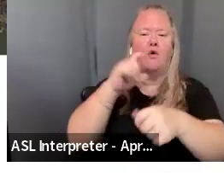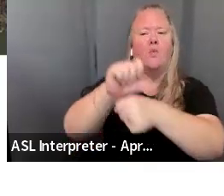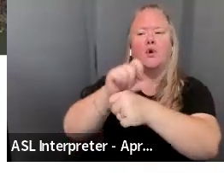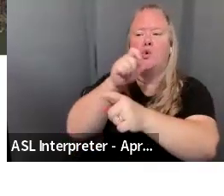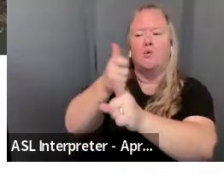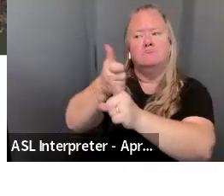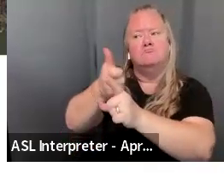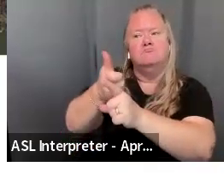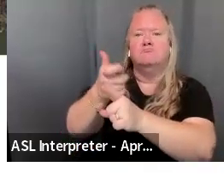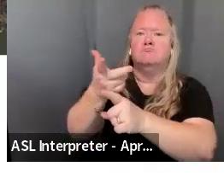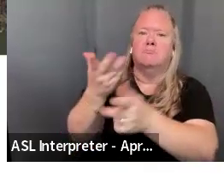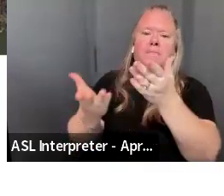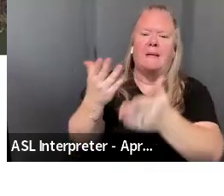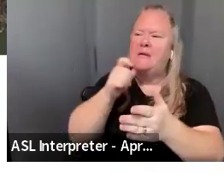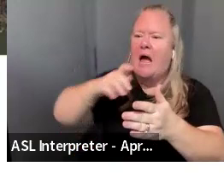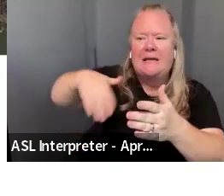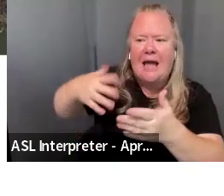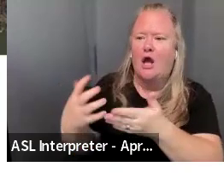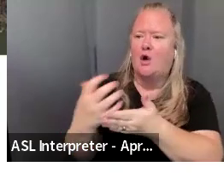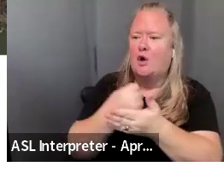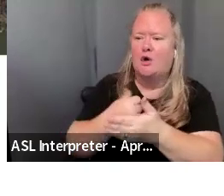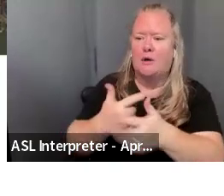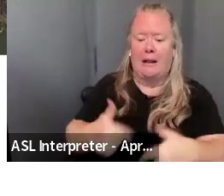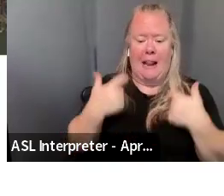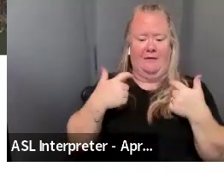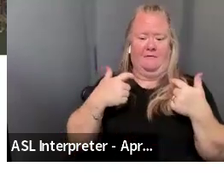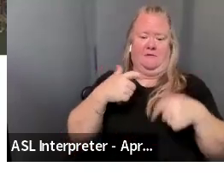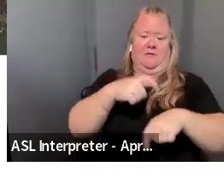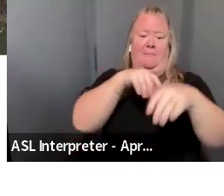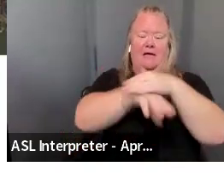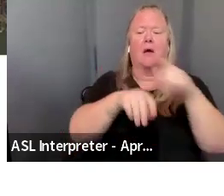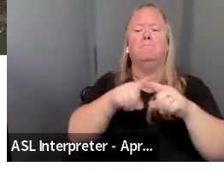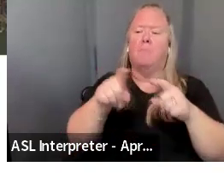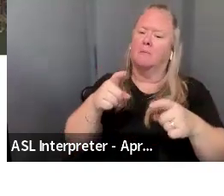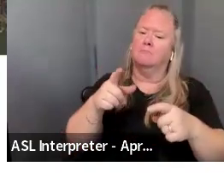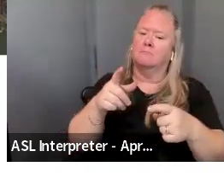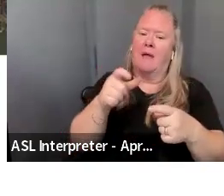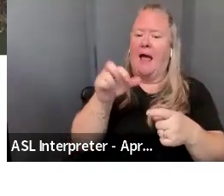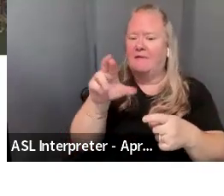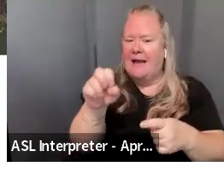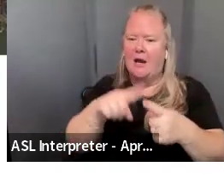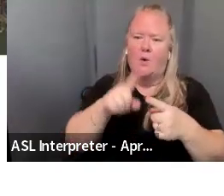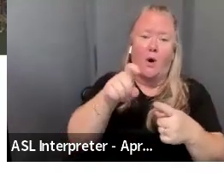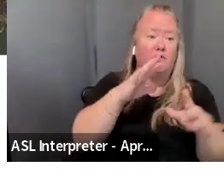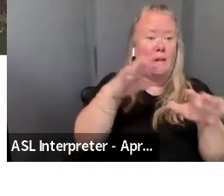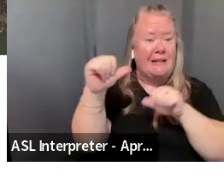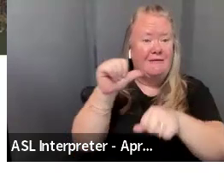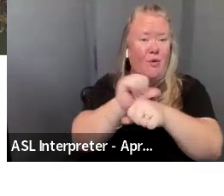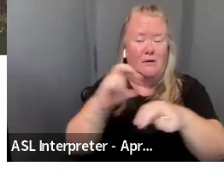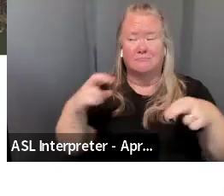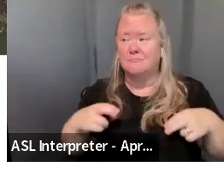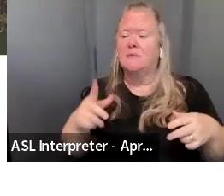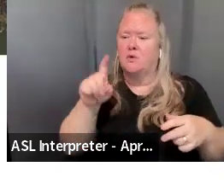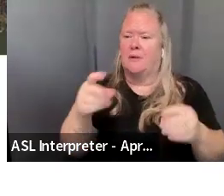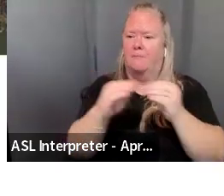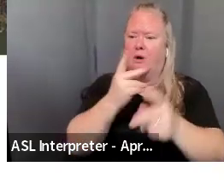who have maybe not yet earned their lifetime access, but have a care need while working or soon after leaving work. So